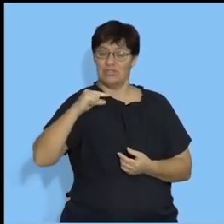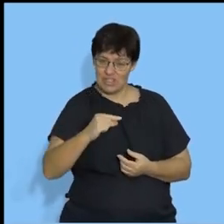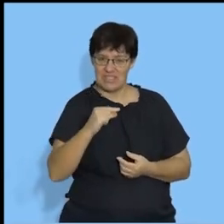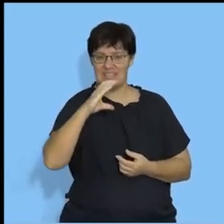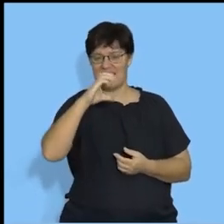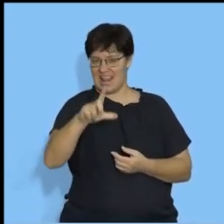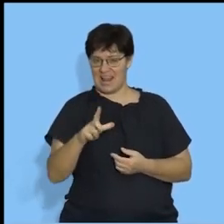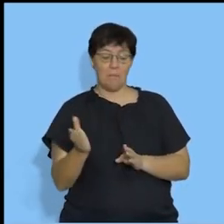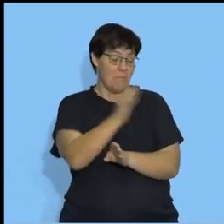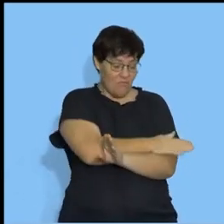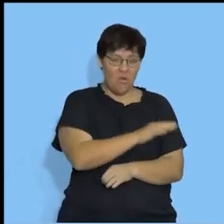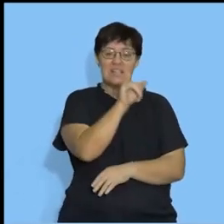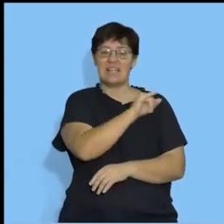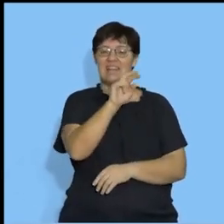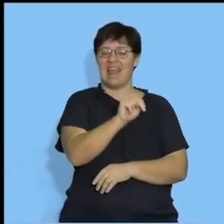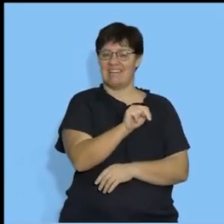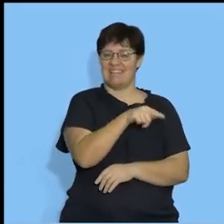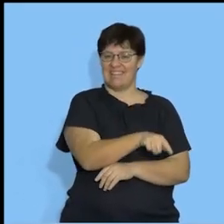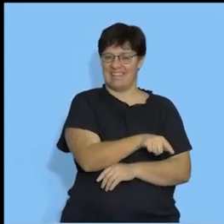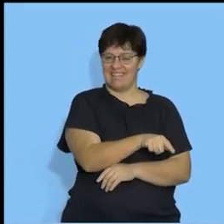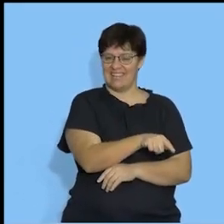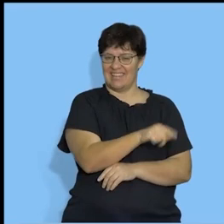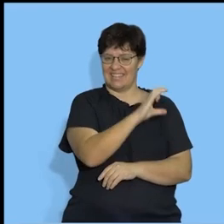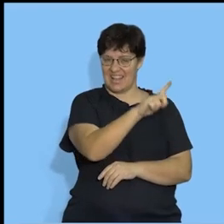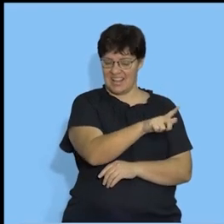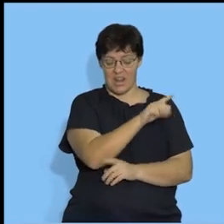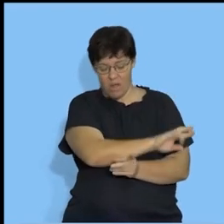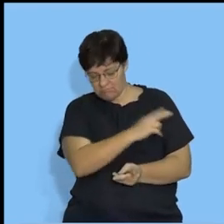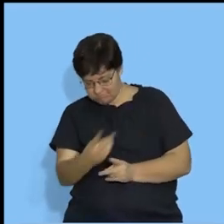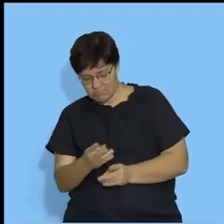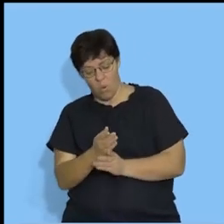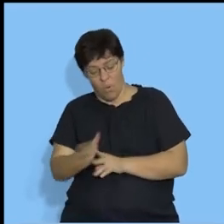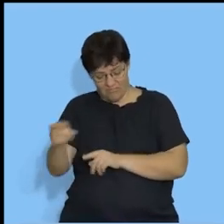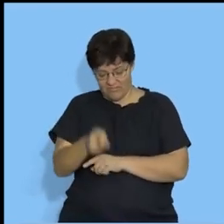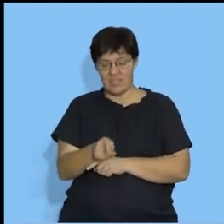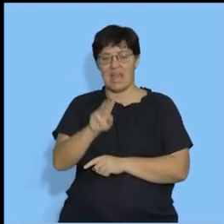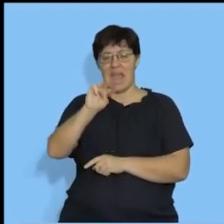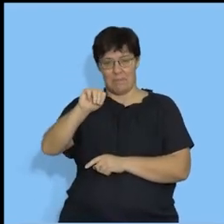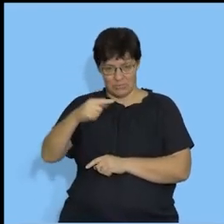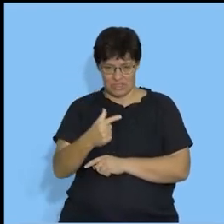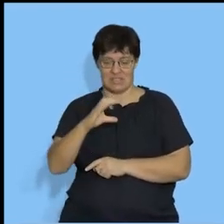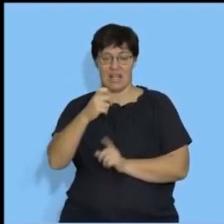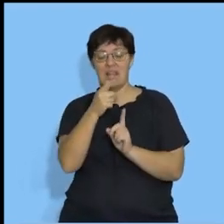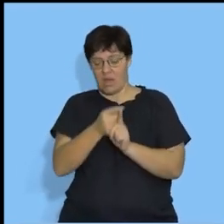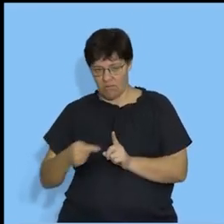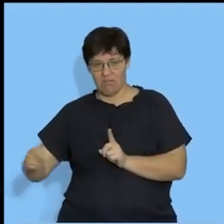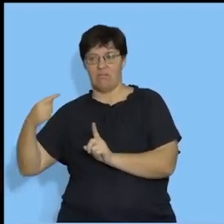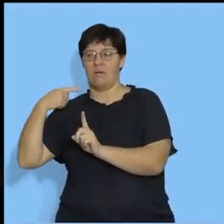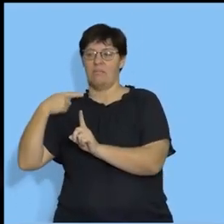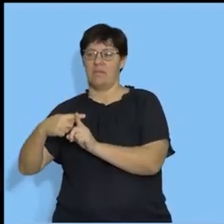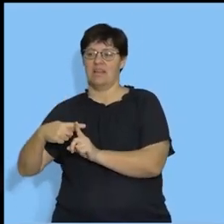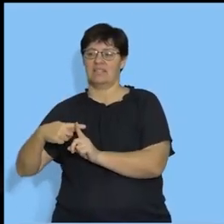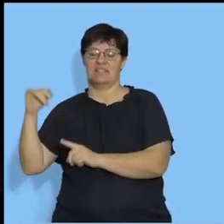instead of zinc chloride. And then zinc actually is produced as atoms. At the end of the day, we can say